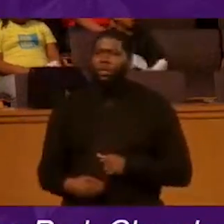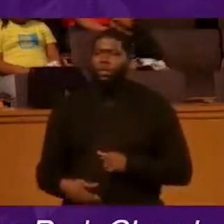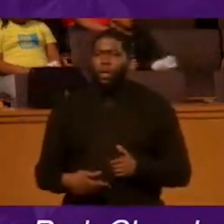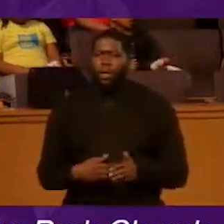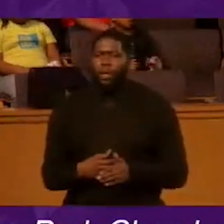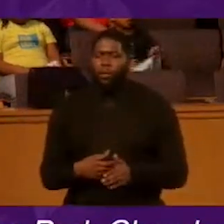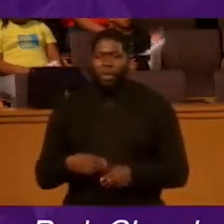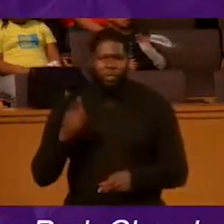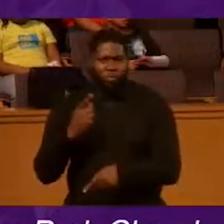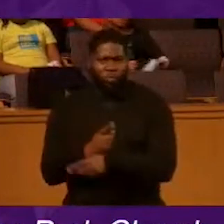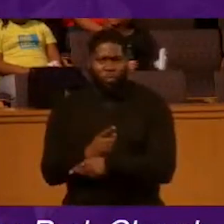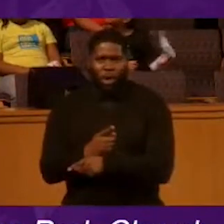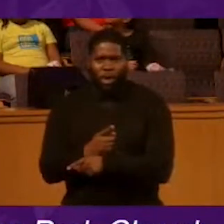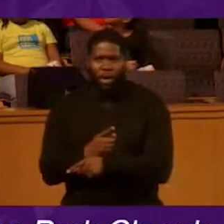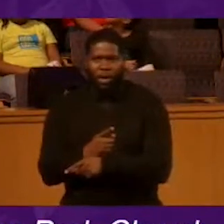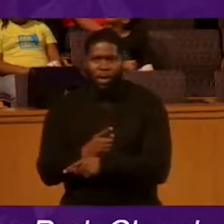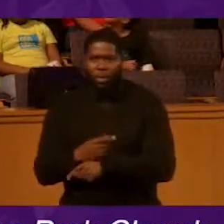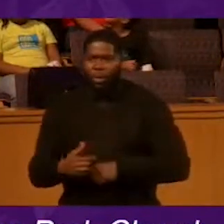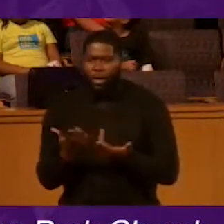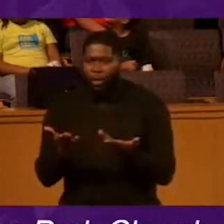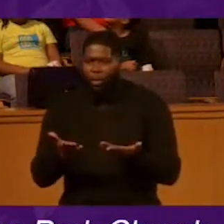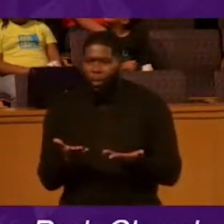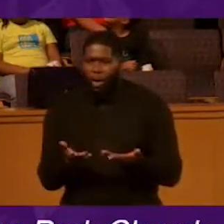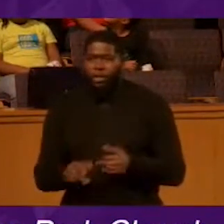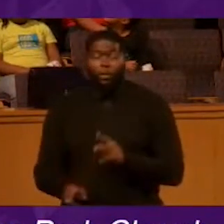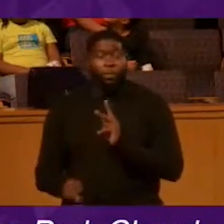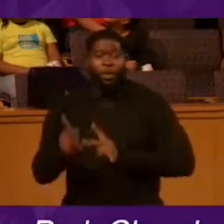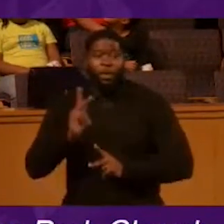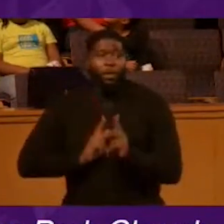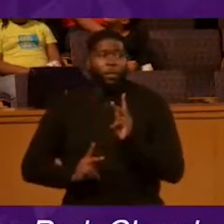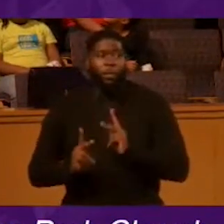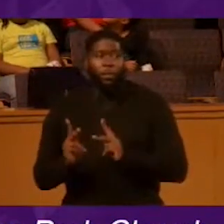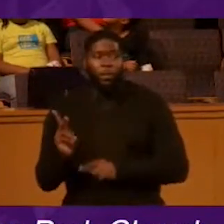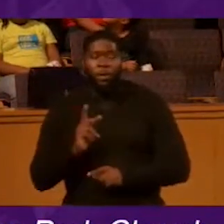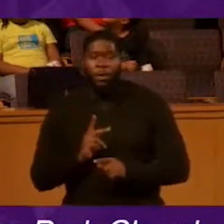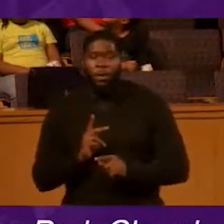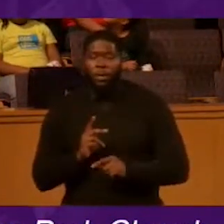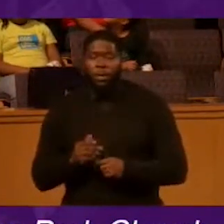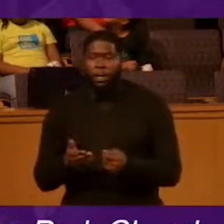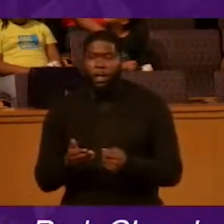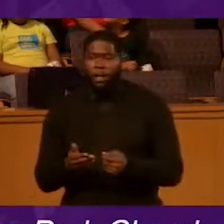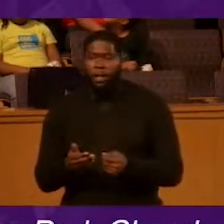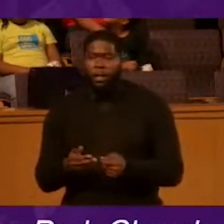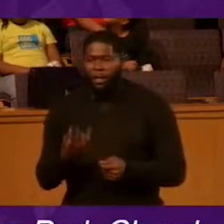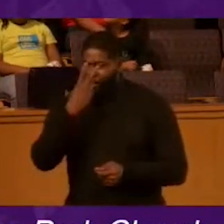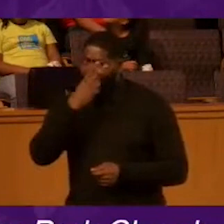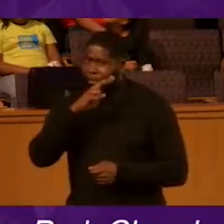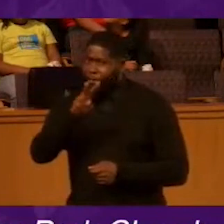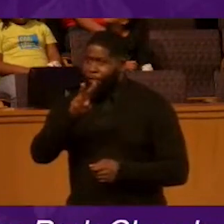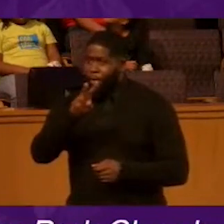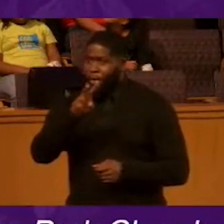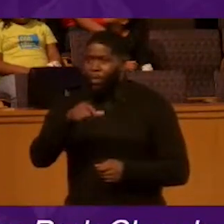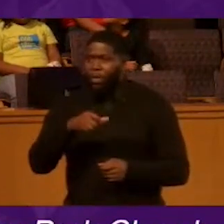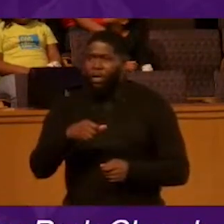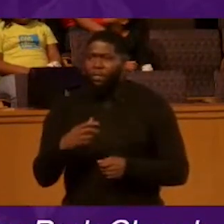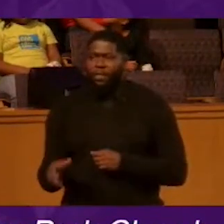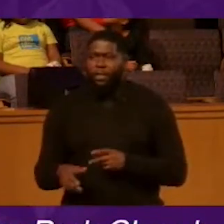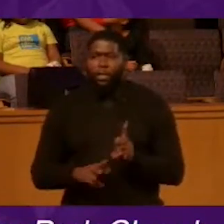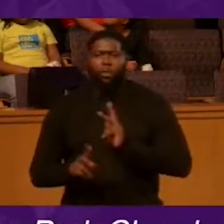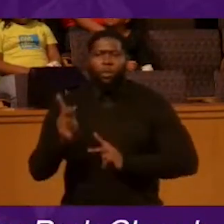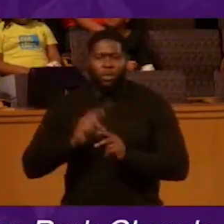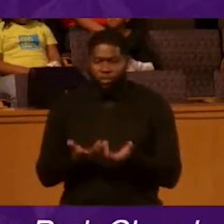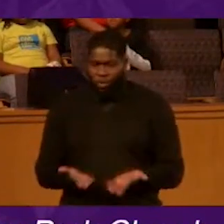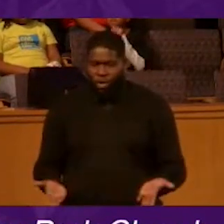it right, and I don't want people to have this this view of this person who is